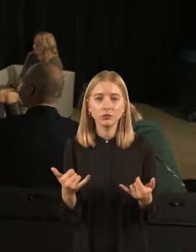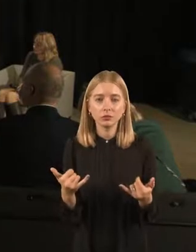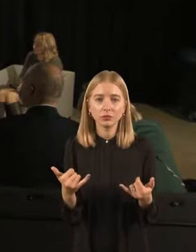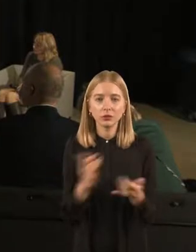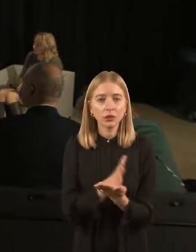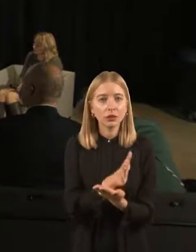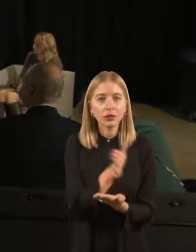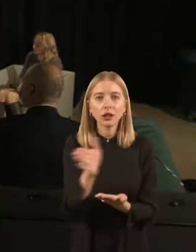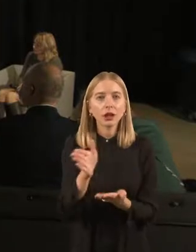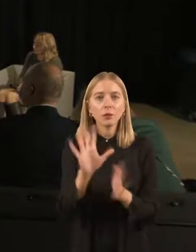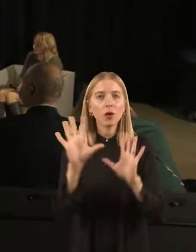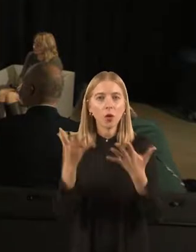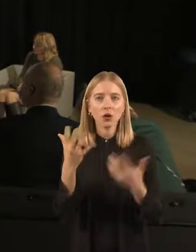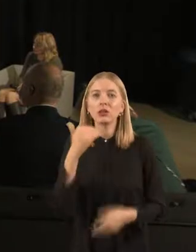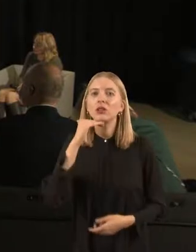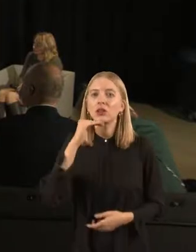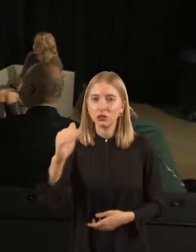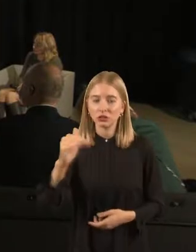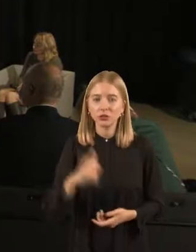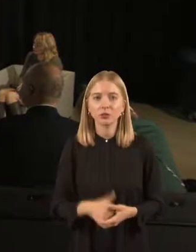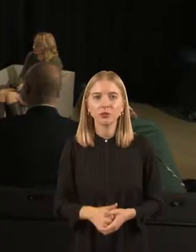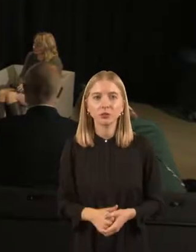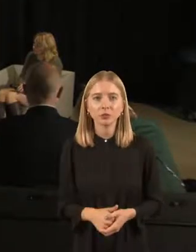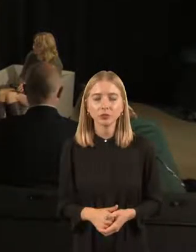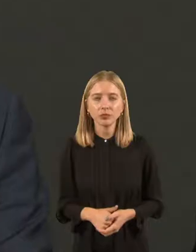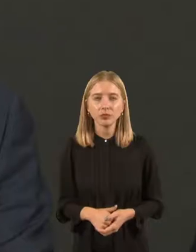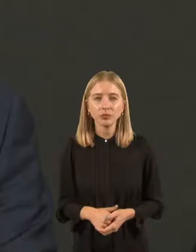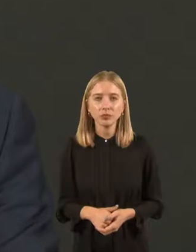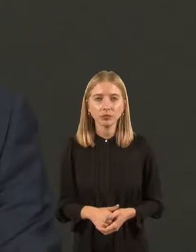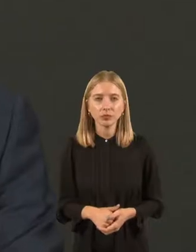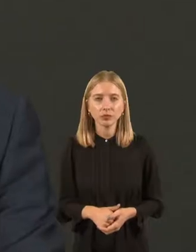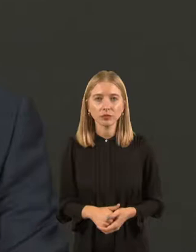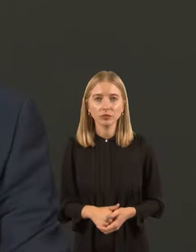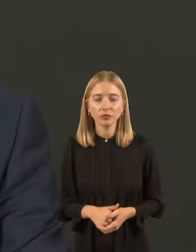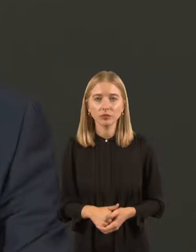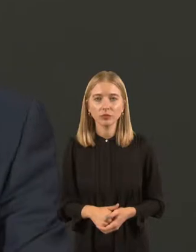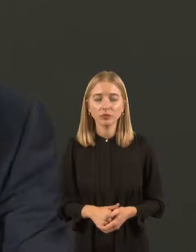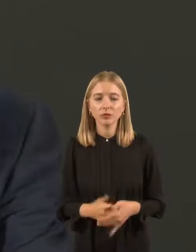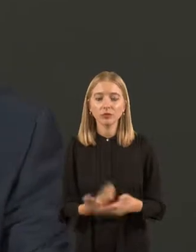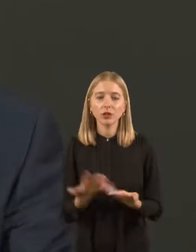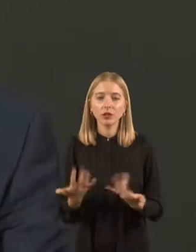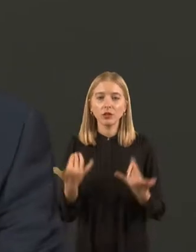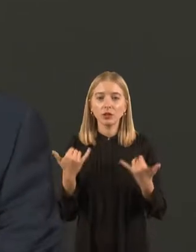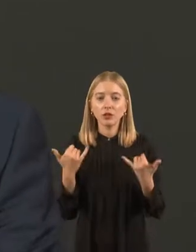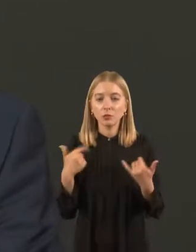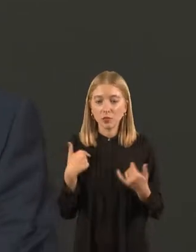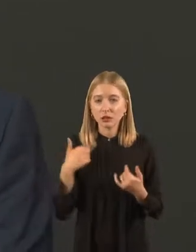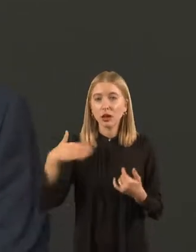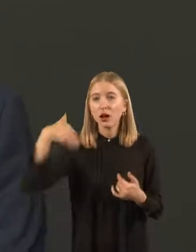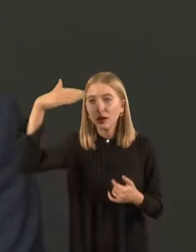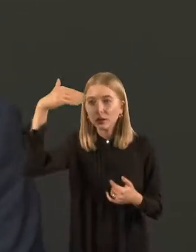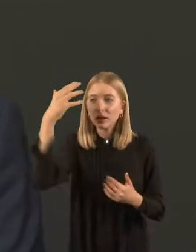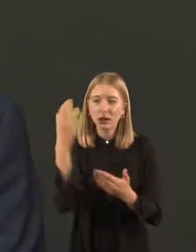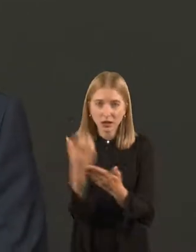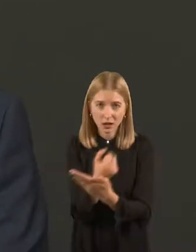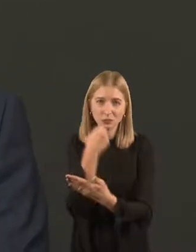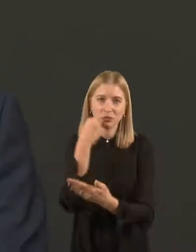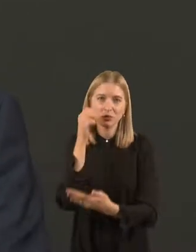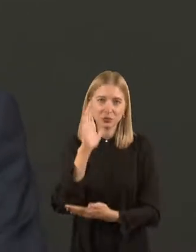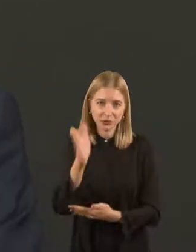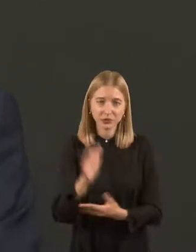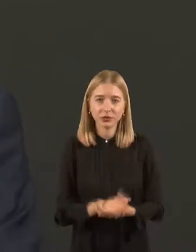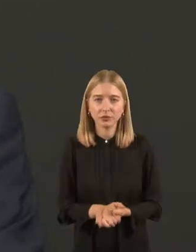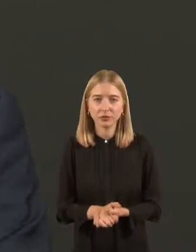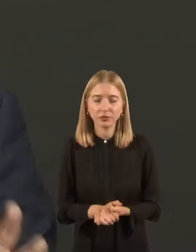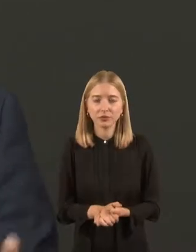problems. The minister. Yes, our direction is clear, and the fact is that